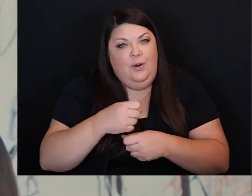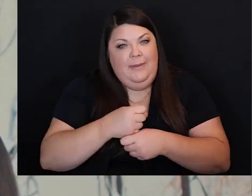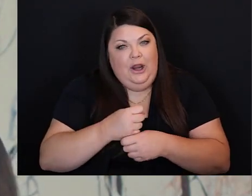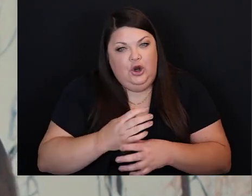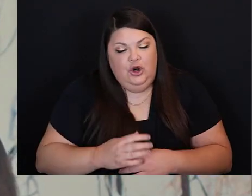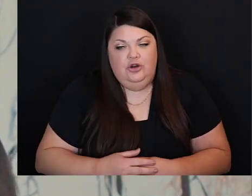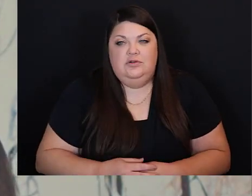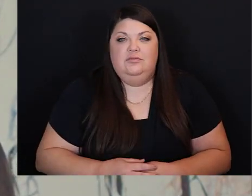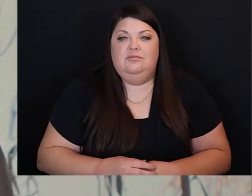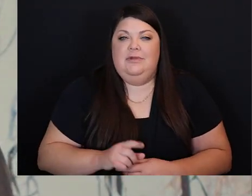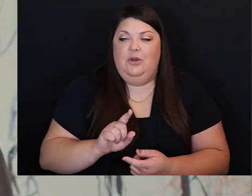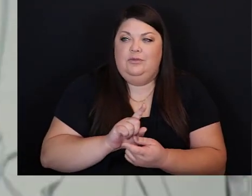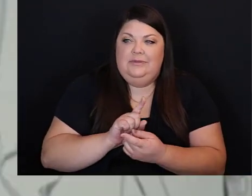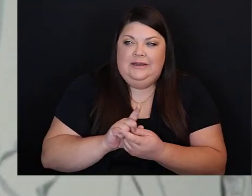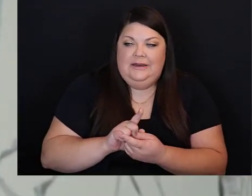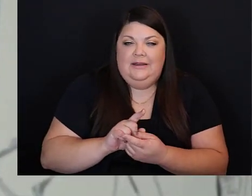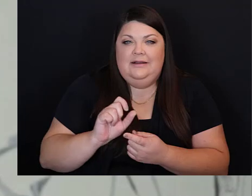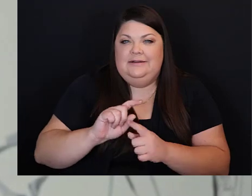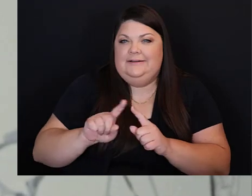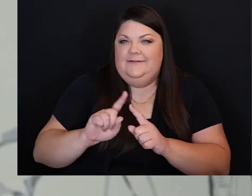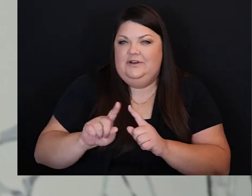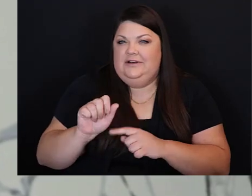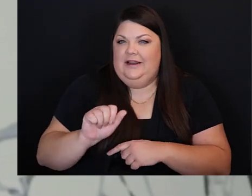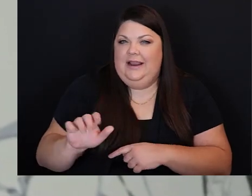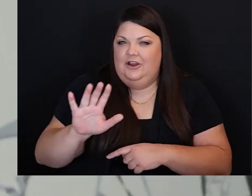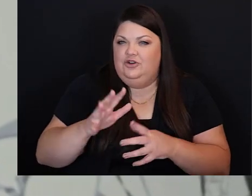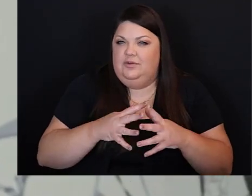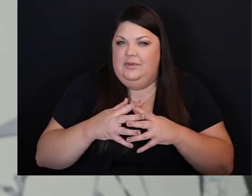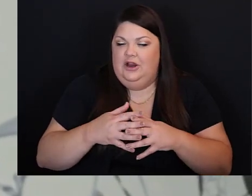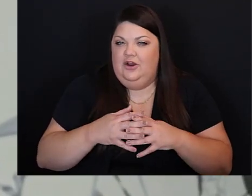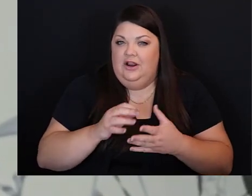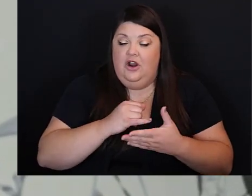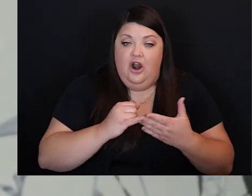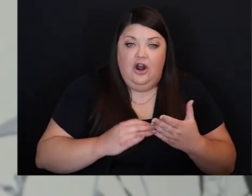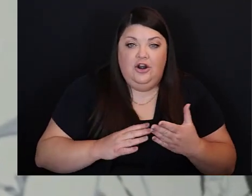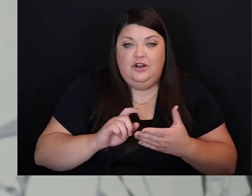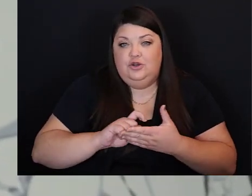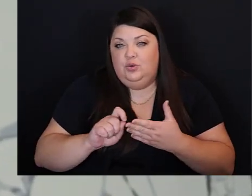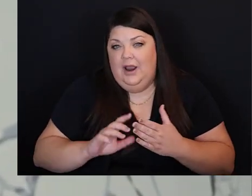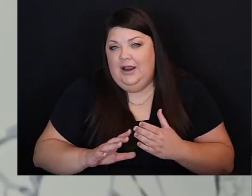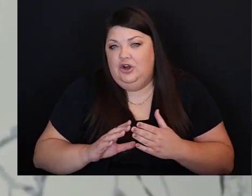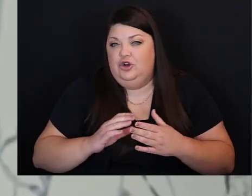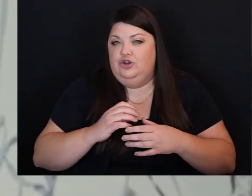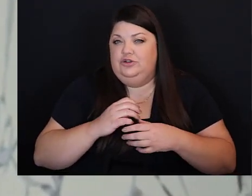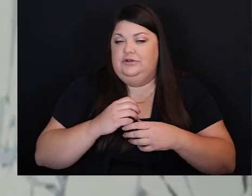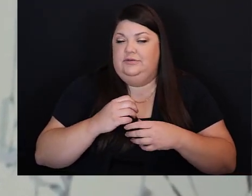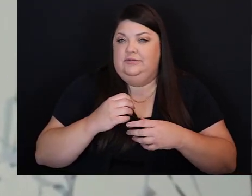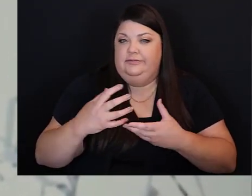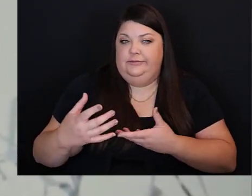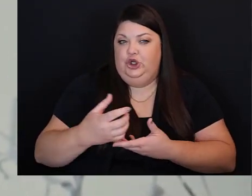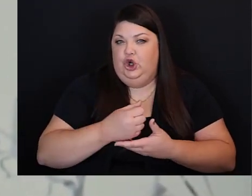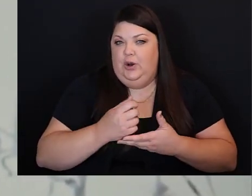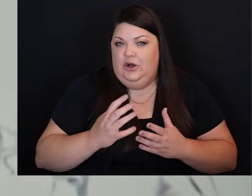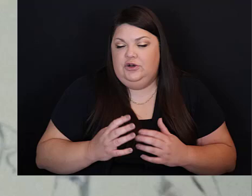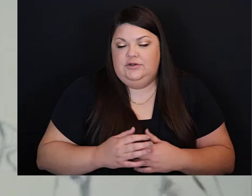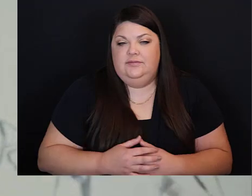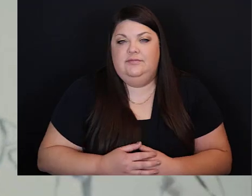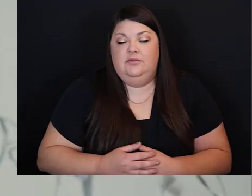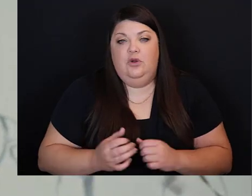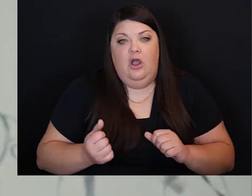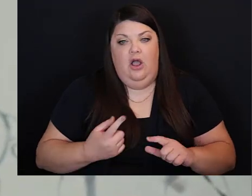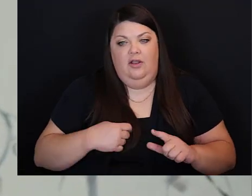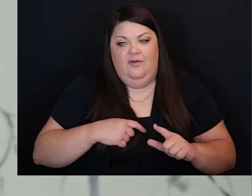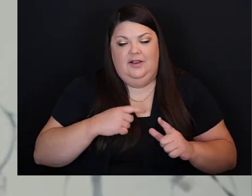was meeting with different Asian American artists and writers and curators we were